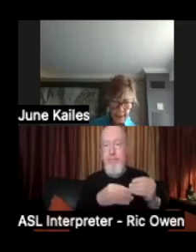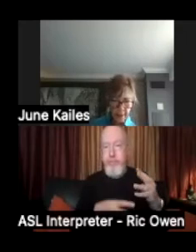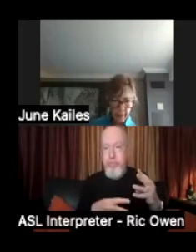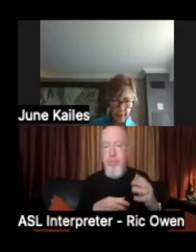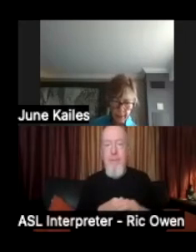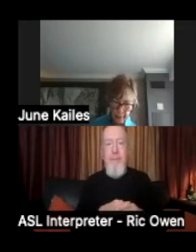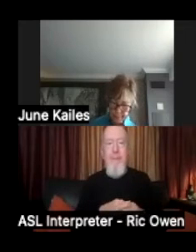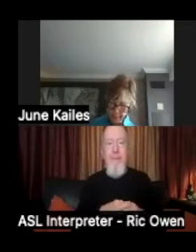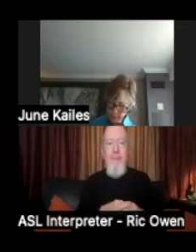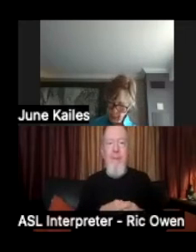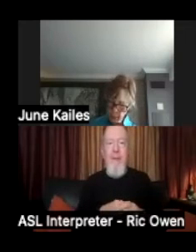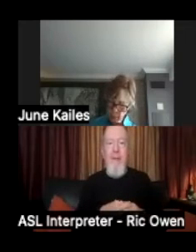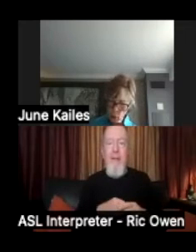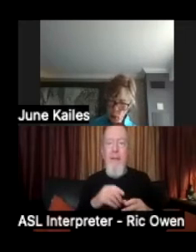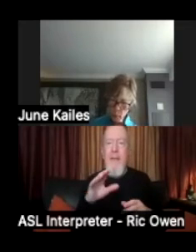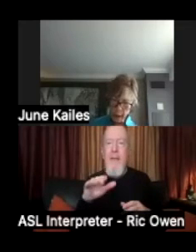in that